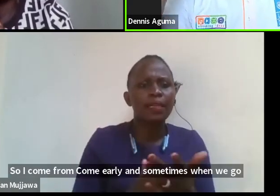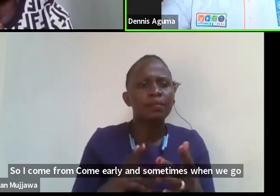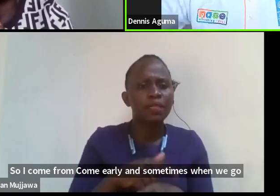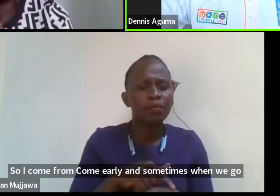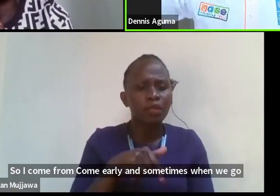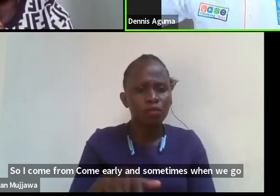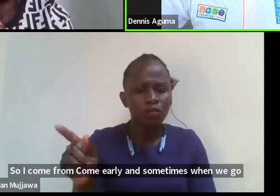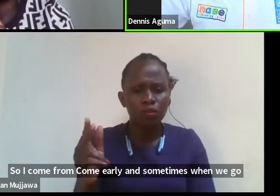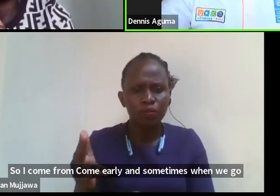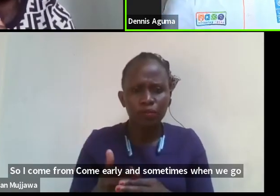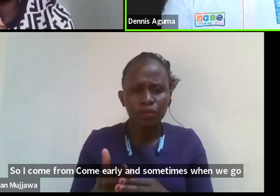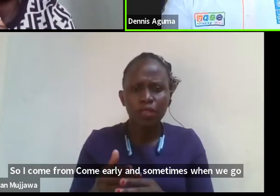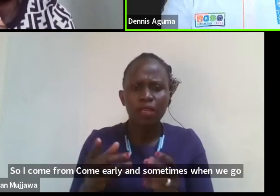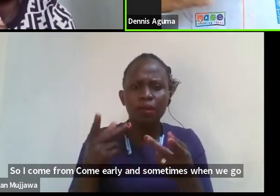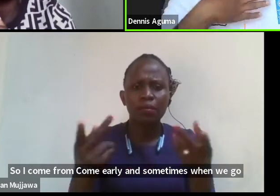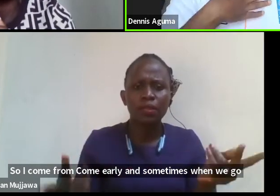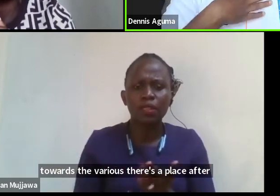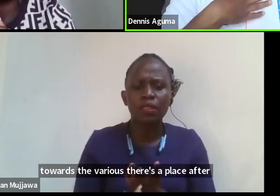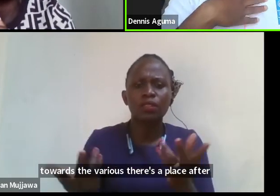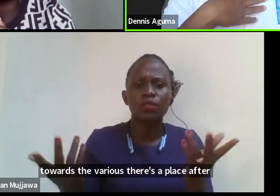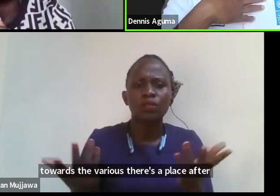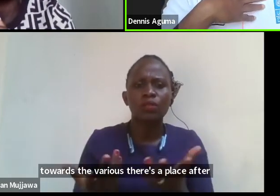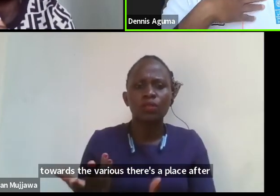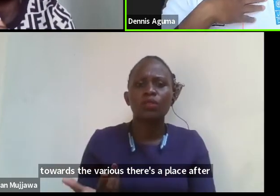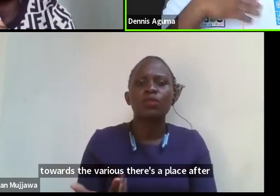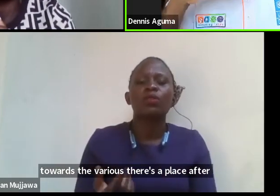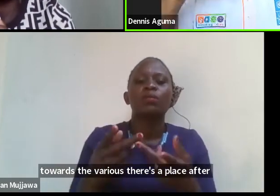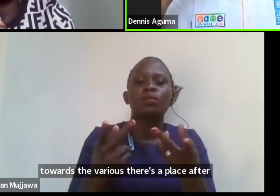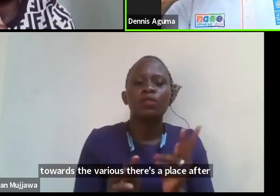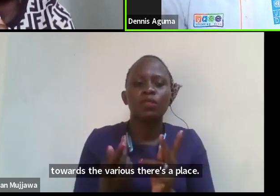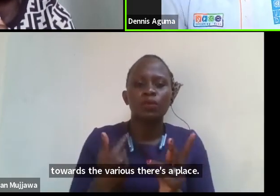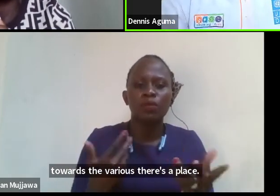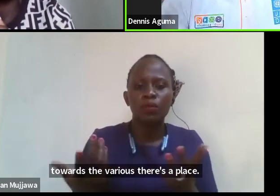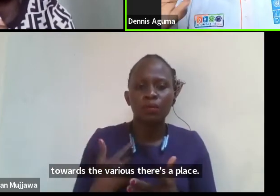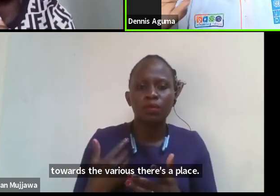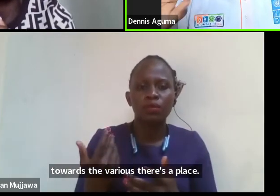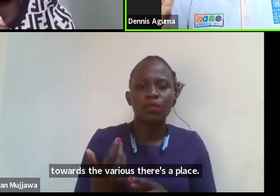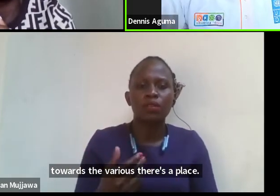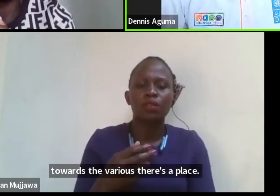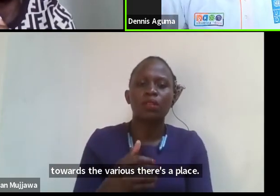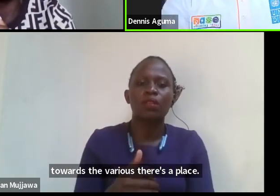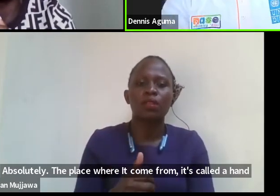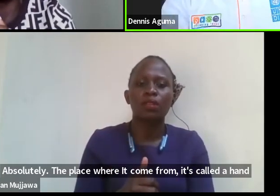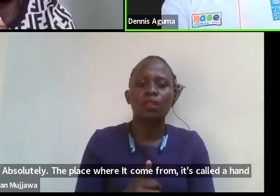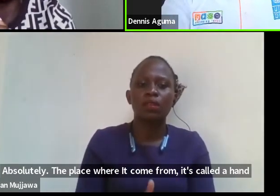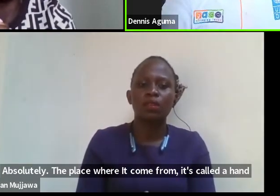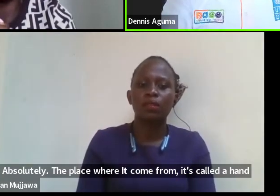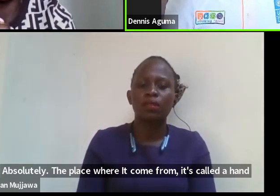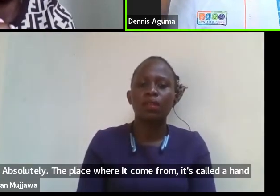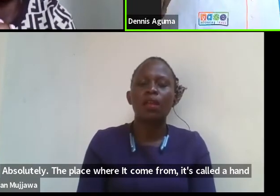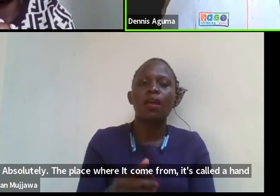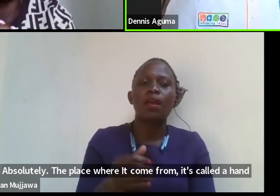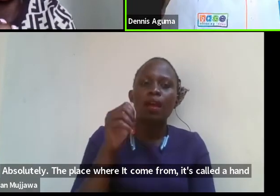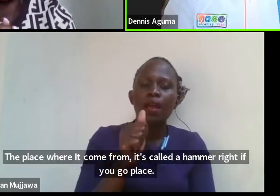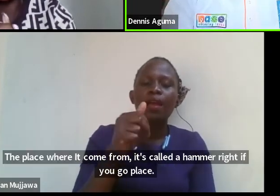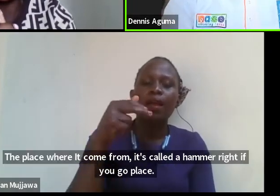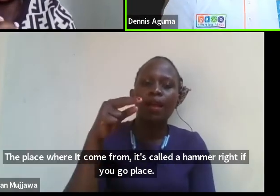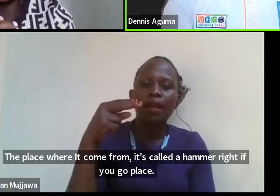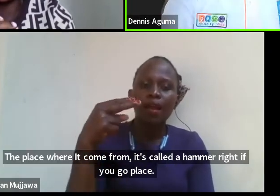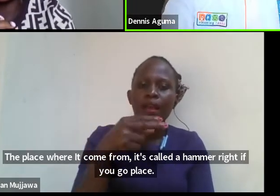village, there's a place, actually the place where I come from, it's called Ahamabare. If you go to our place, if you're